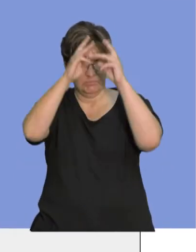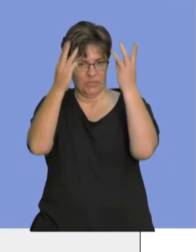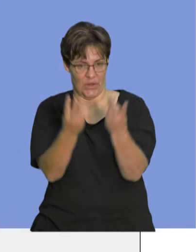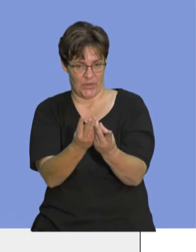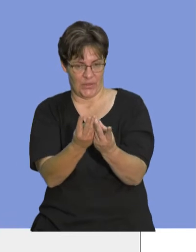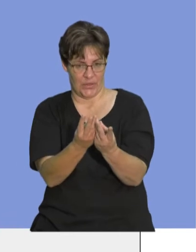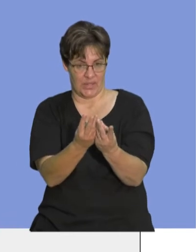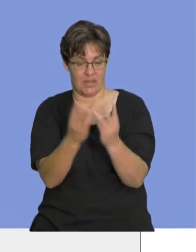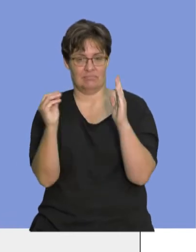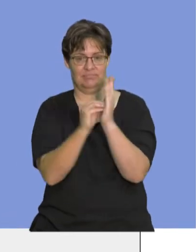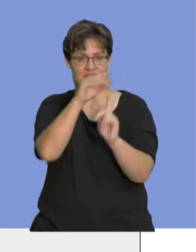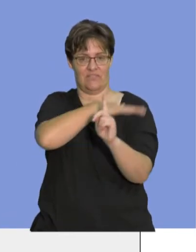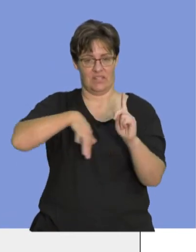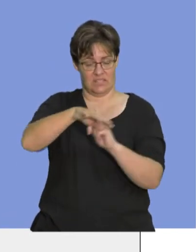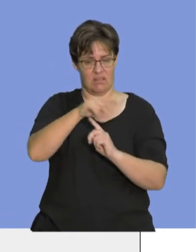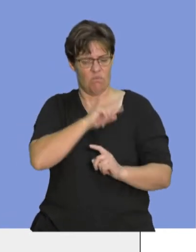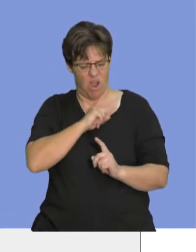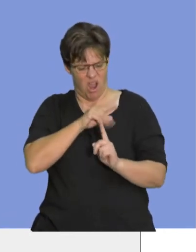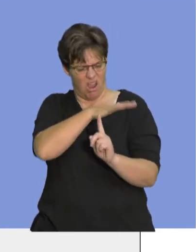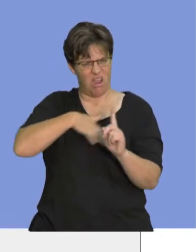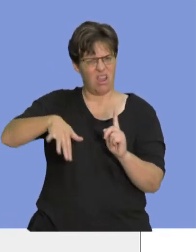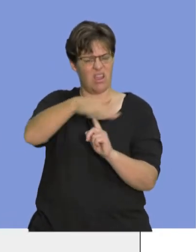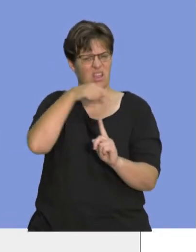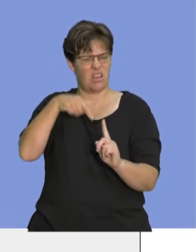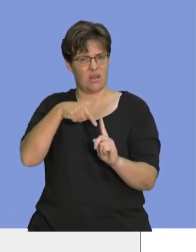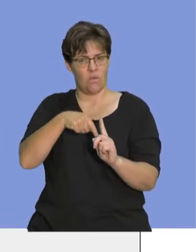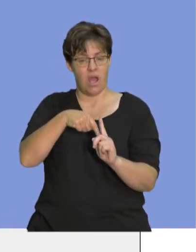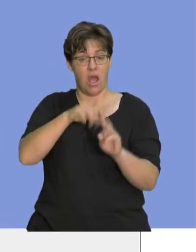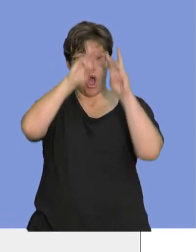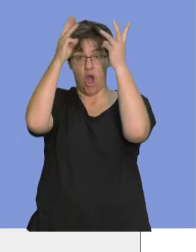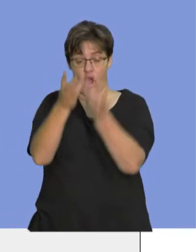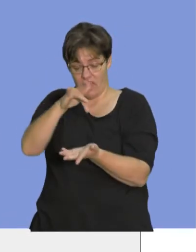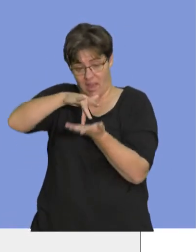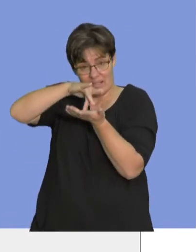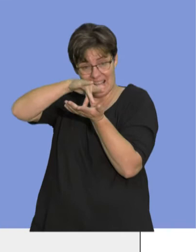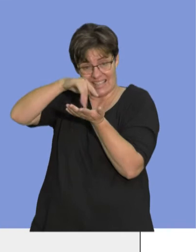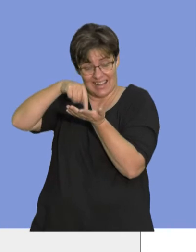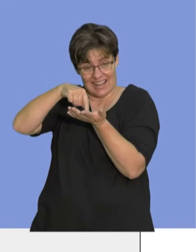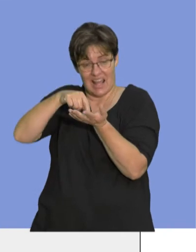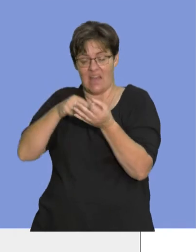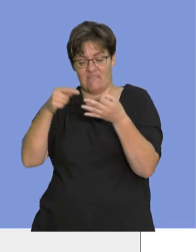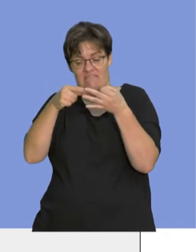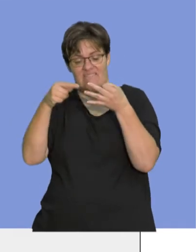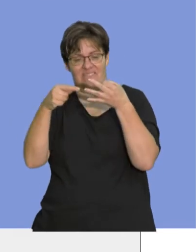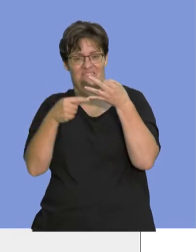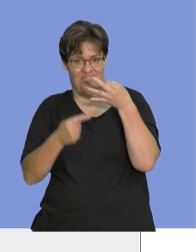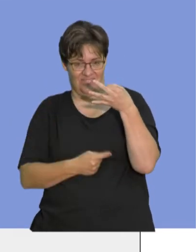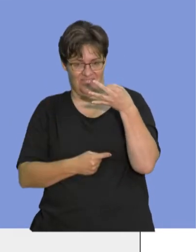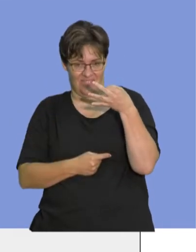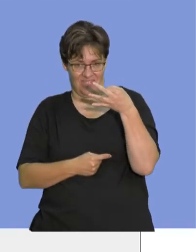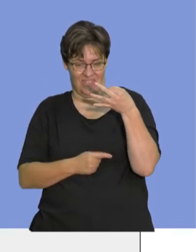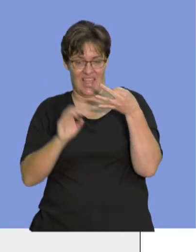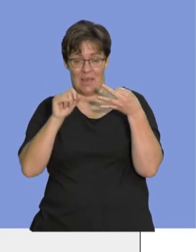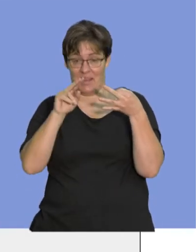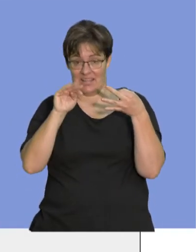field. And this field exists merely because inside the core of the Earth, there are those three ferromagnetic